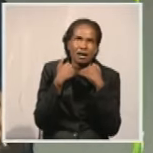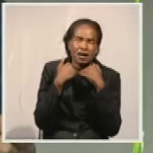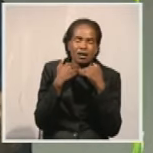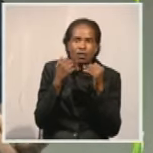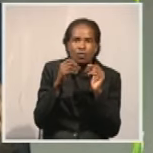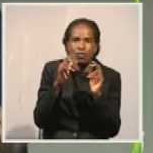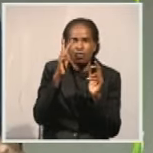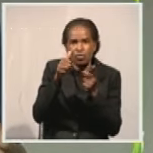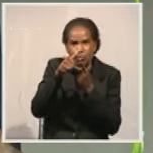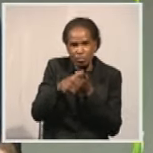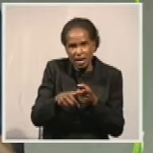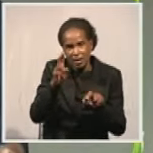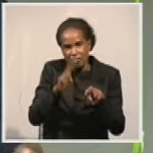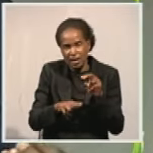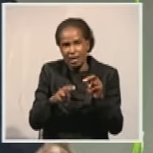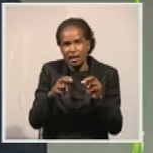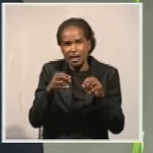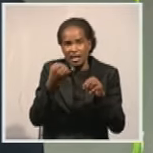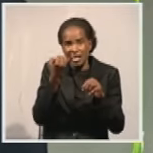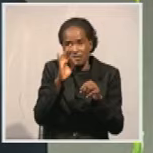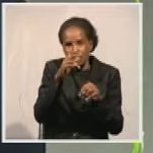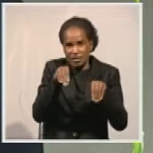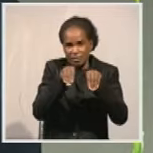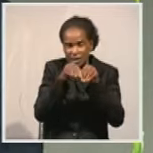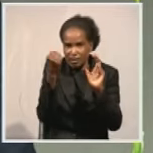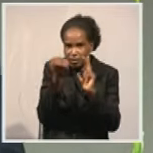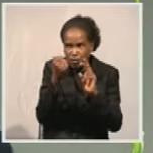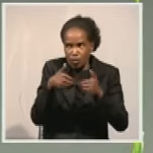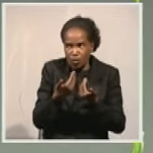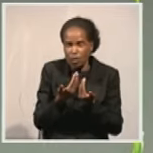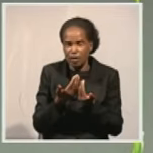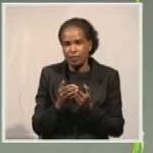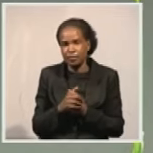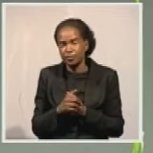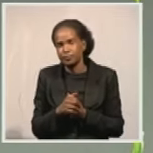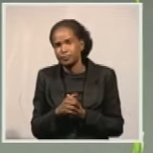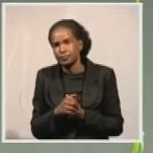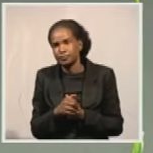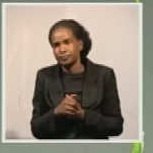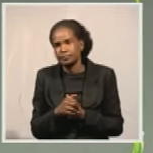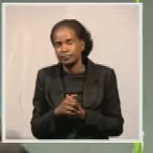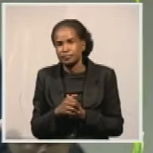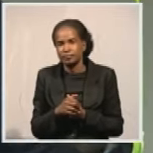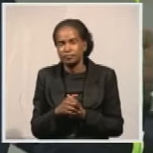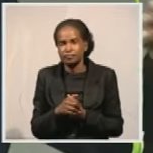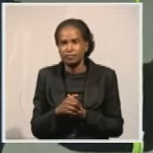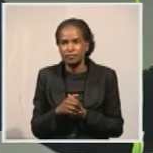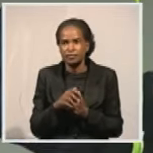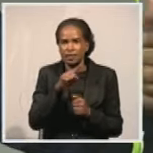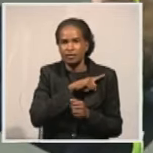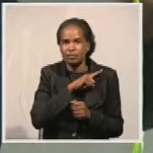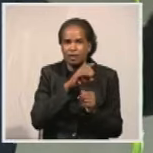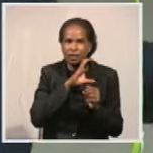here, fundamentally. And I think, and this is what led the committee to